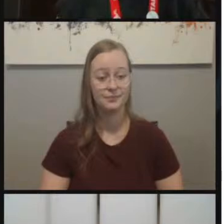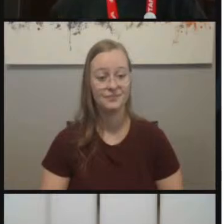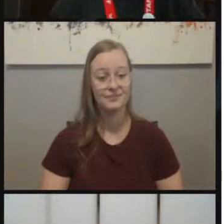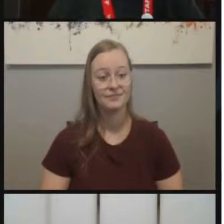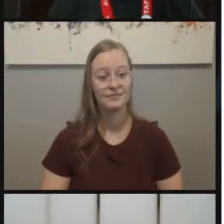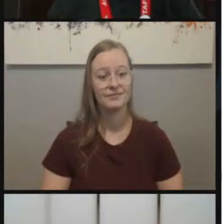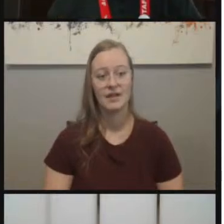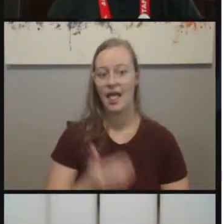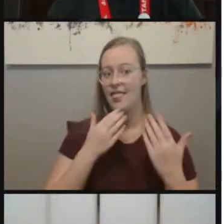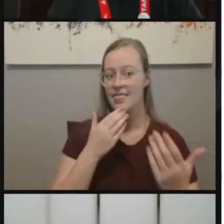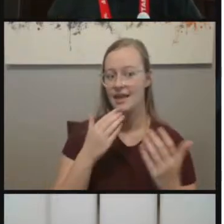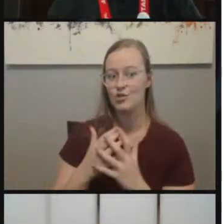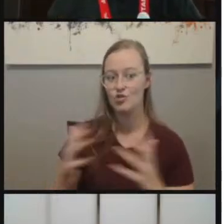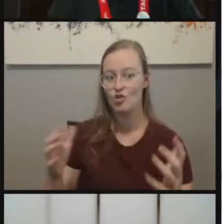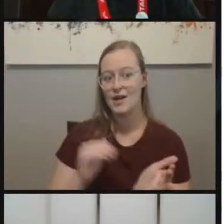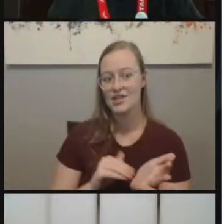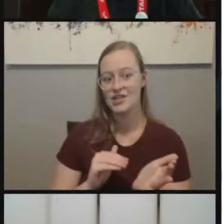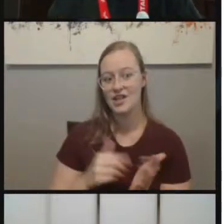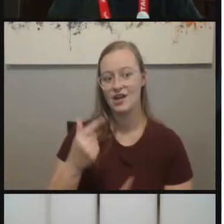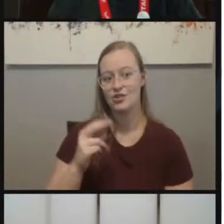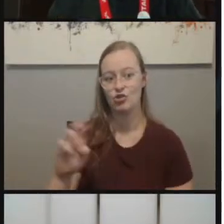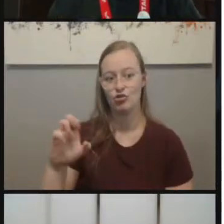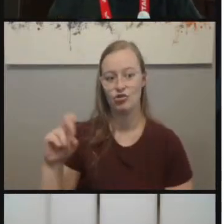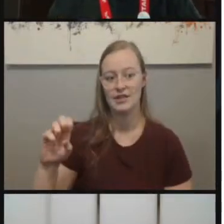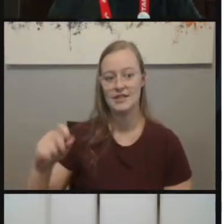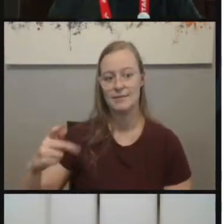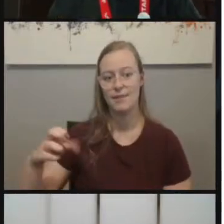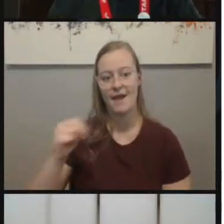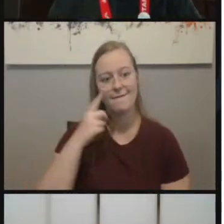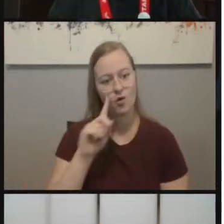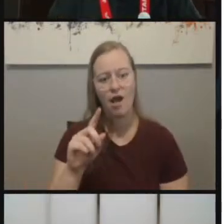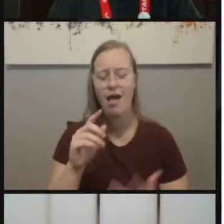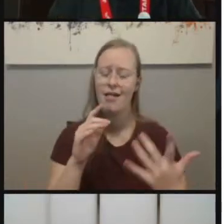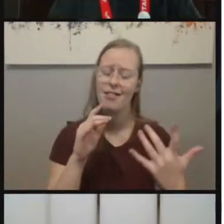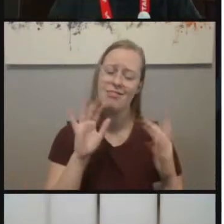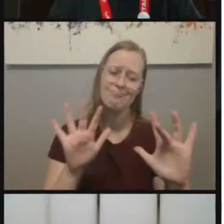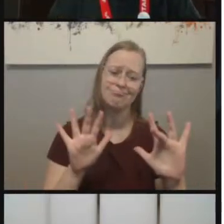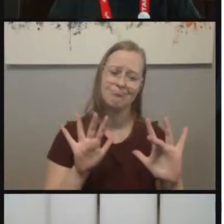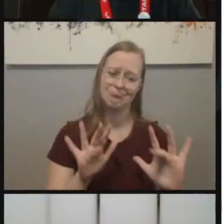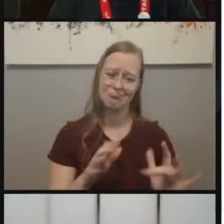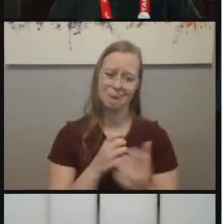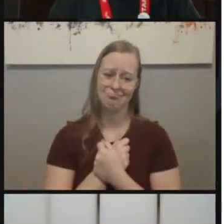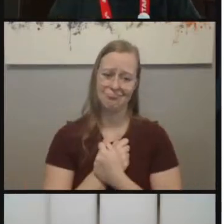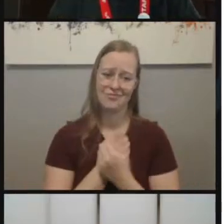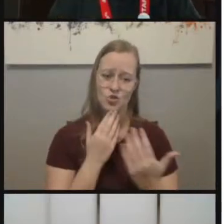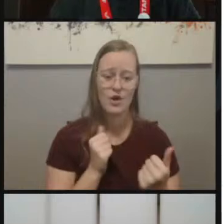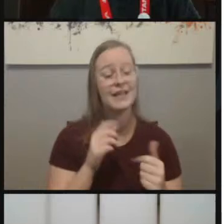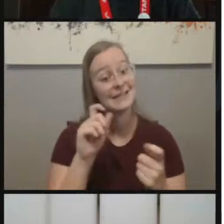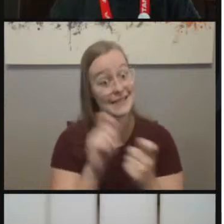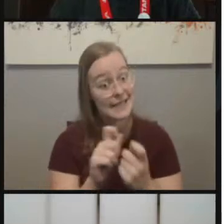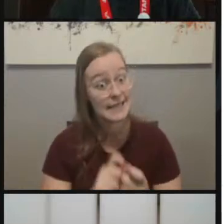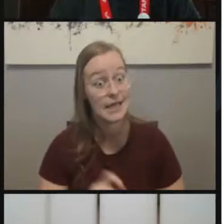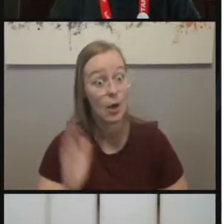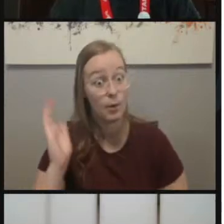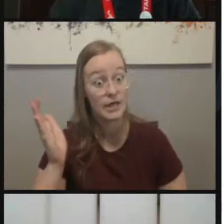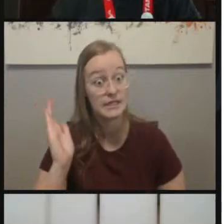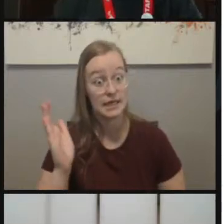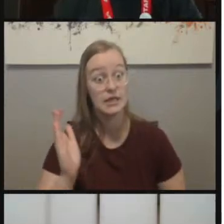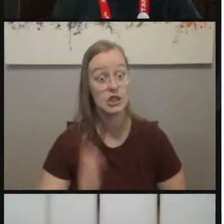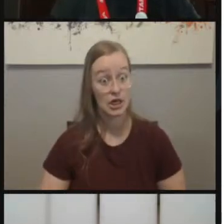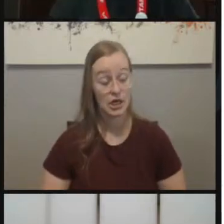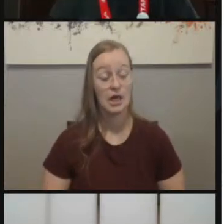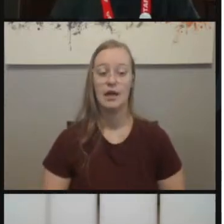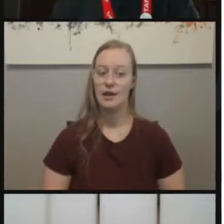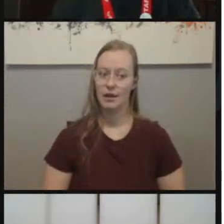Thank you so much, Dr. Greenspan, for such a lovely and detailed presentation. It's